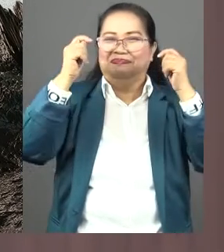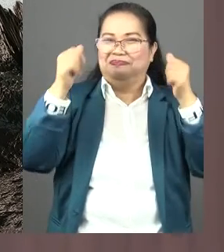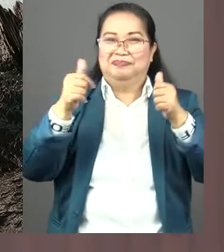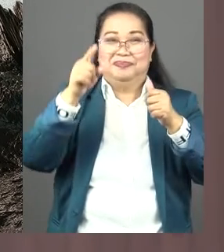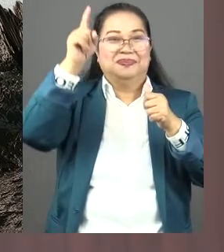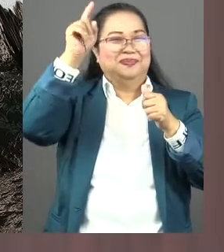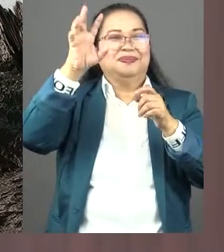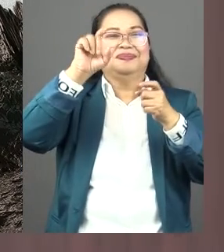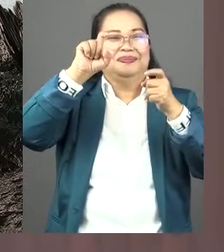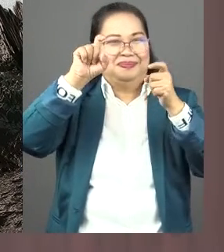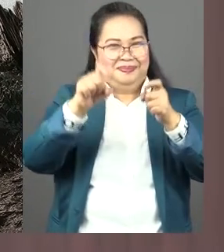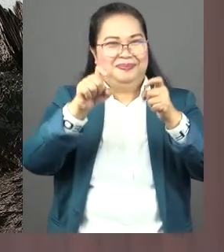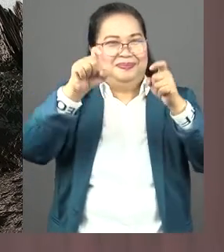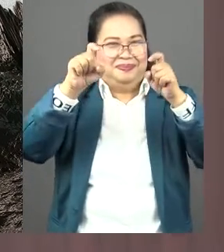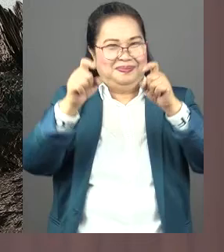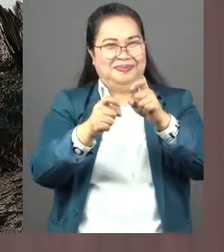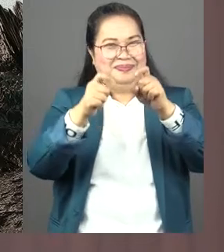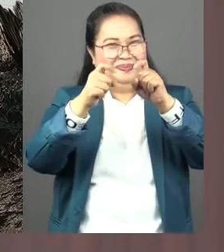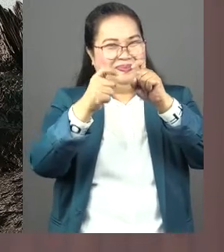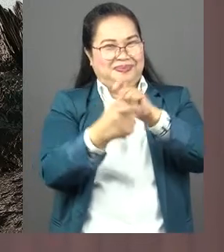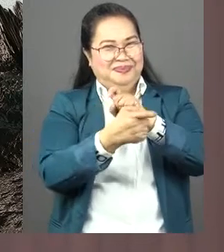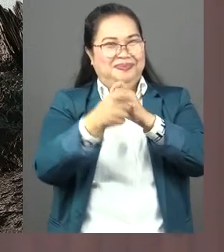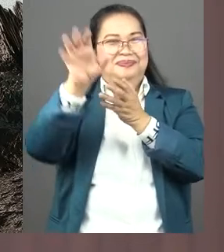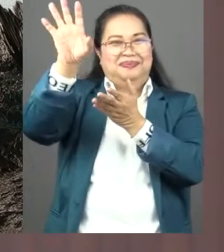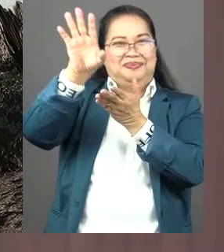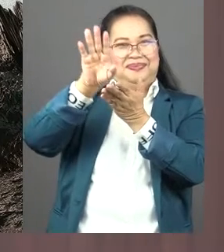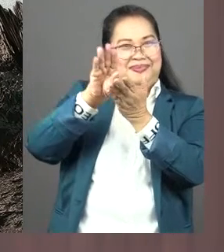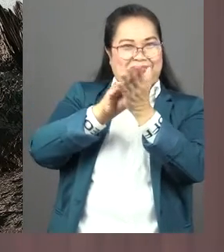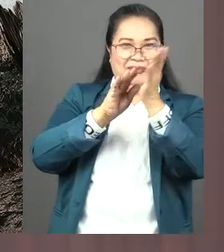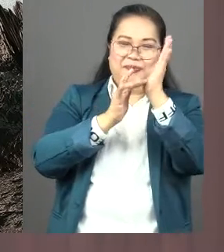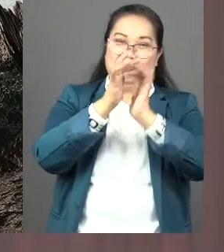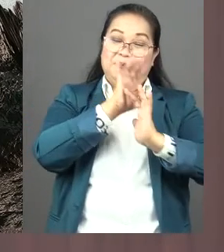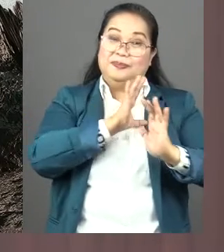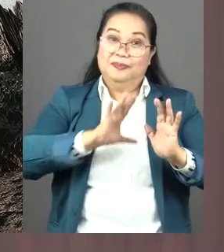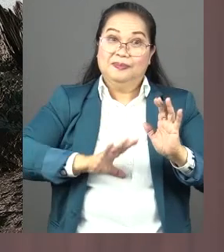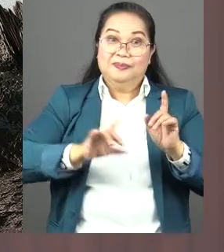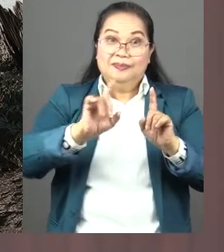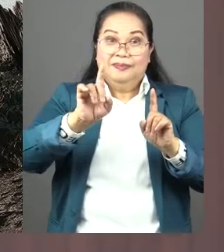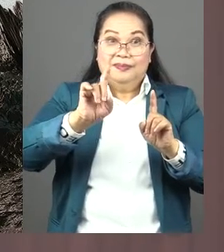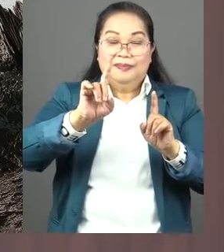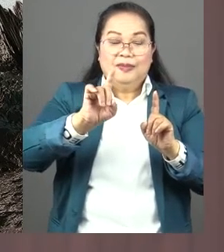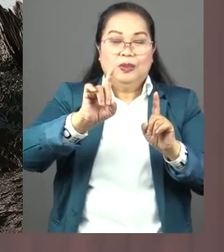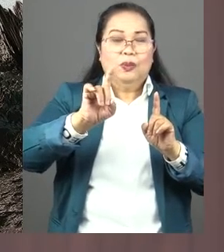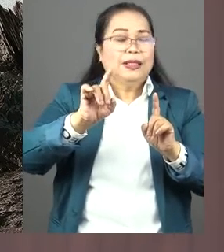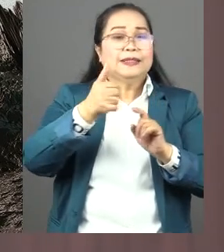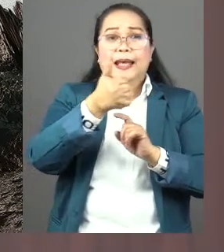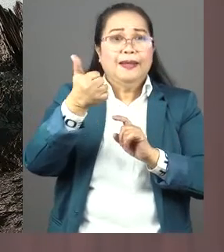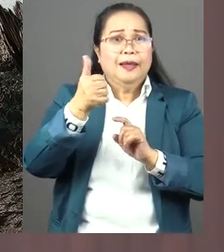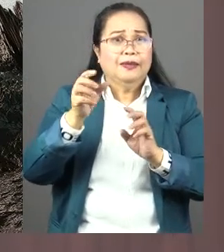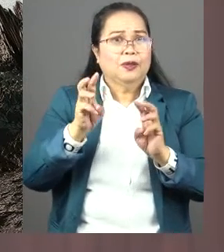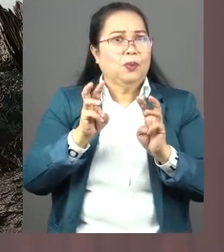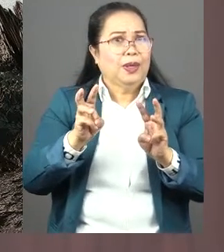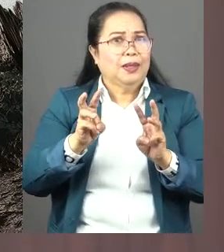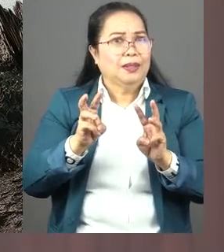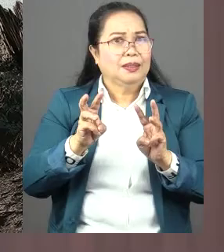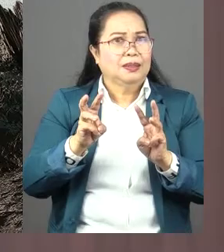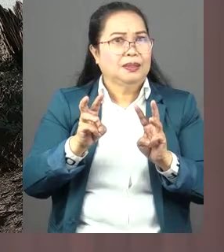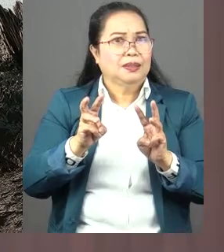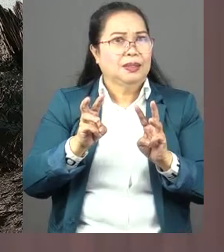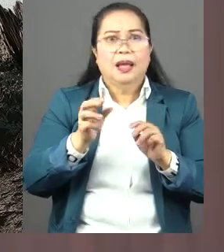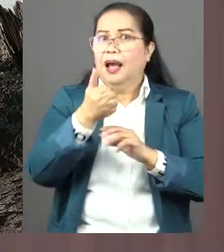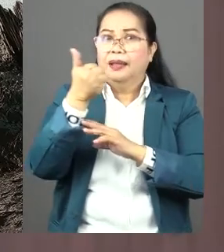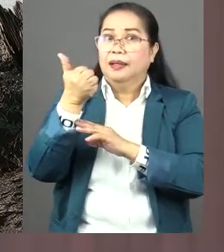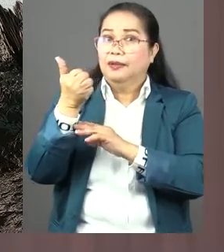you more and more into the image of Christ. What is the alternative? You know what the alternative